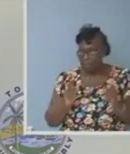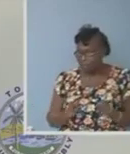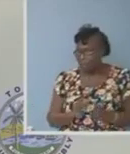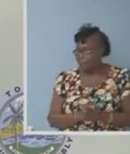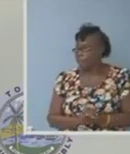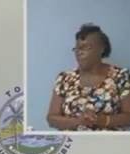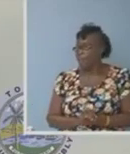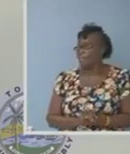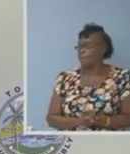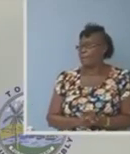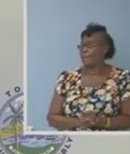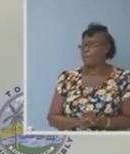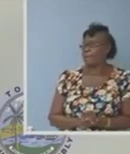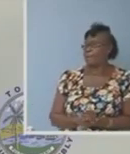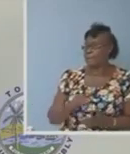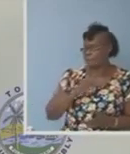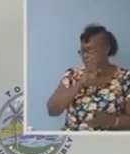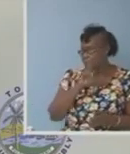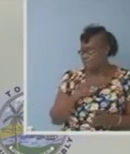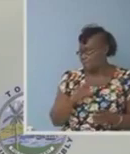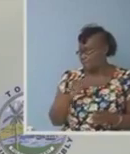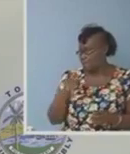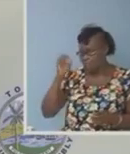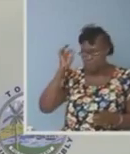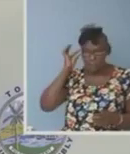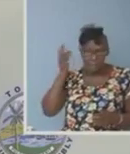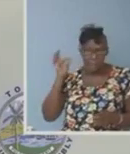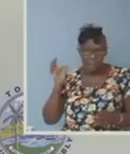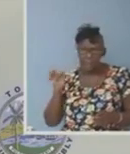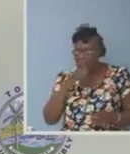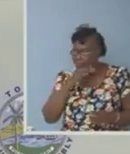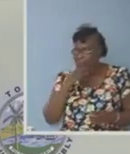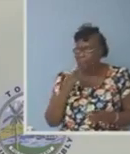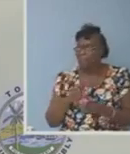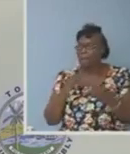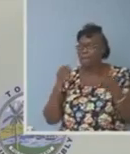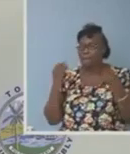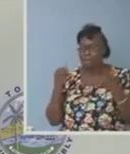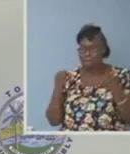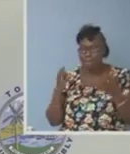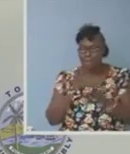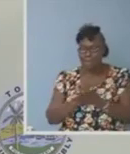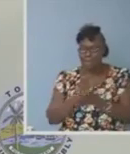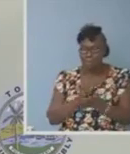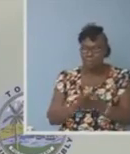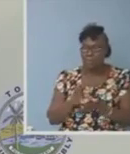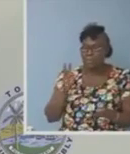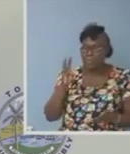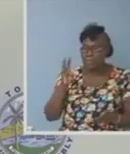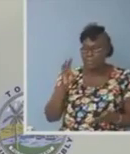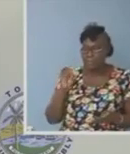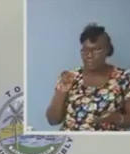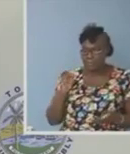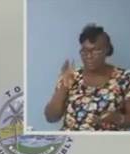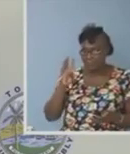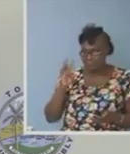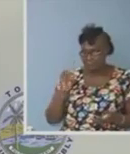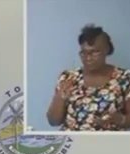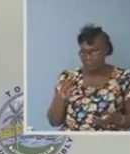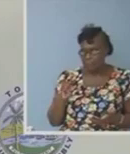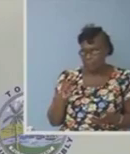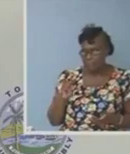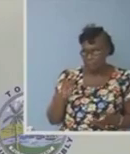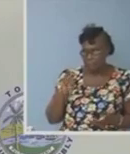academic year at the secondary level, many schools have a 60-40 ratio for